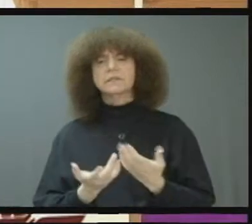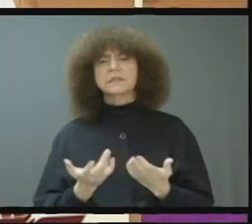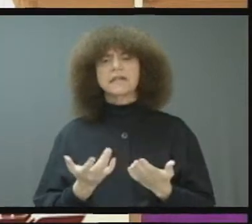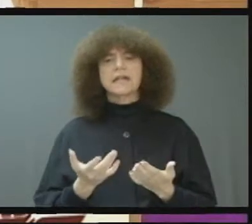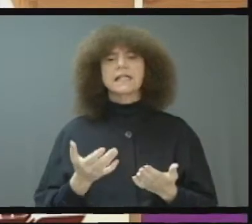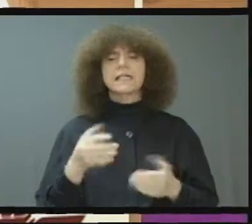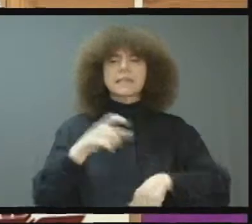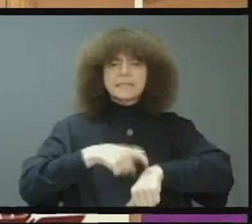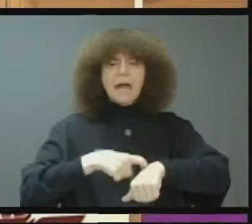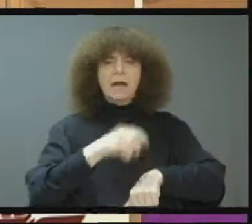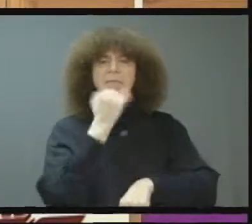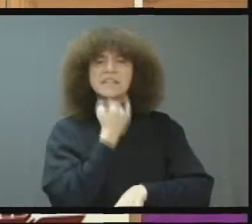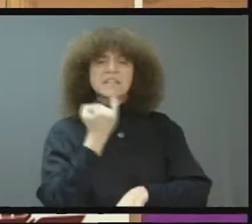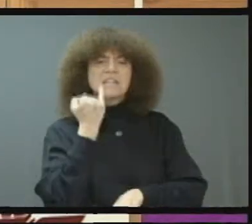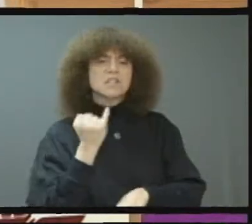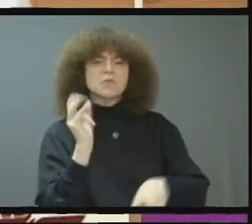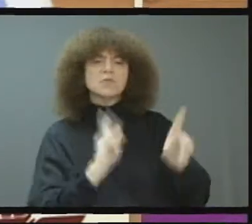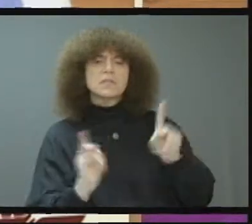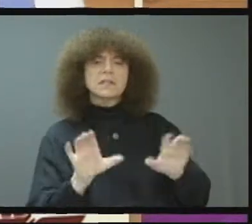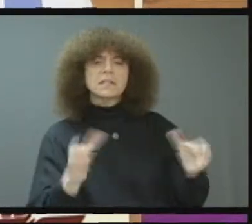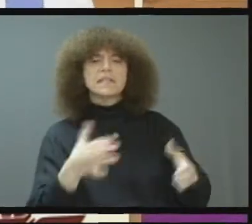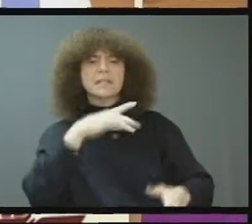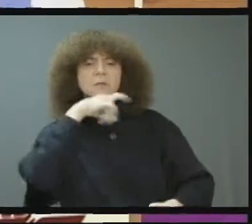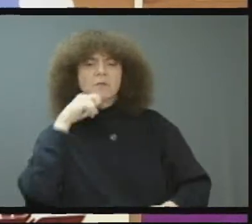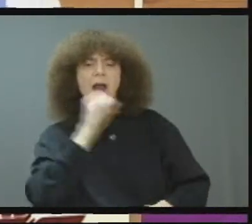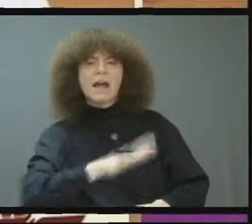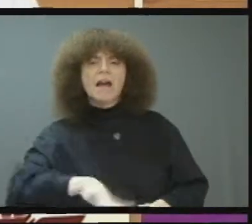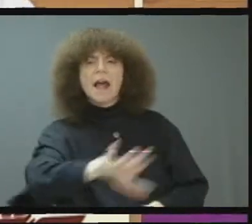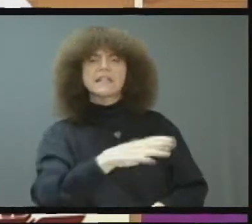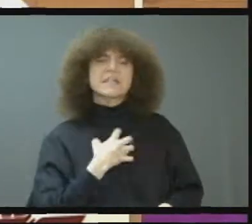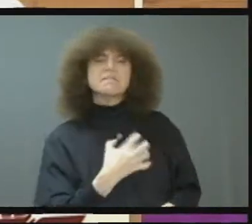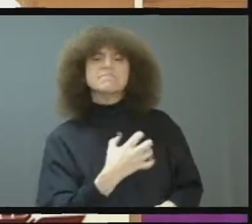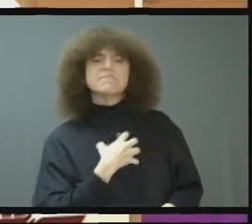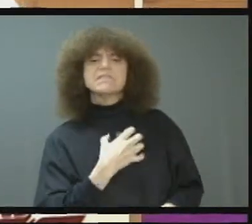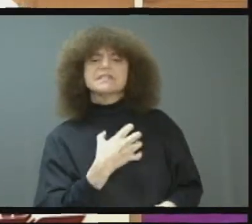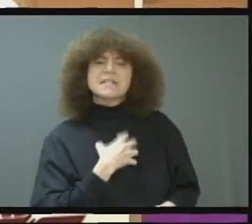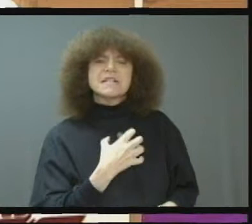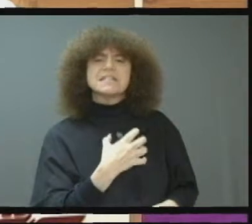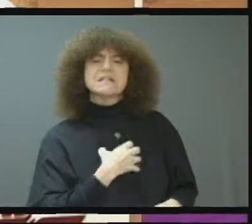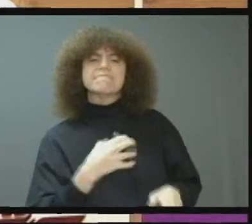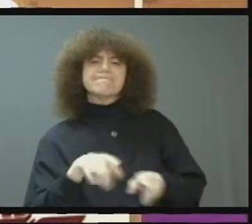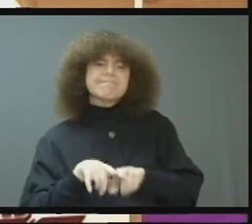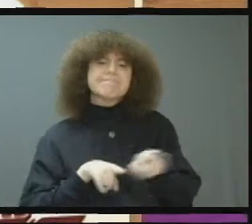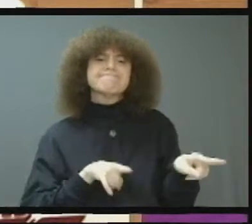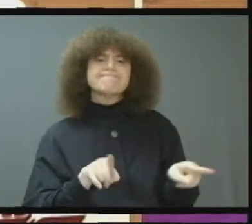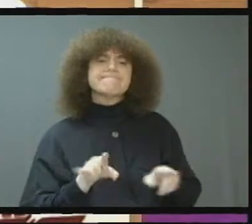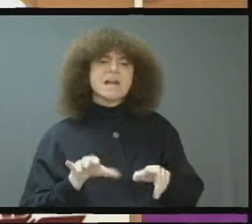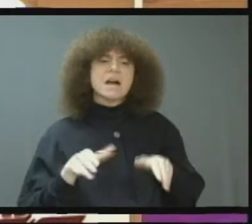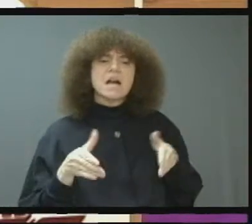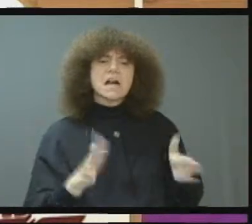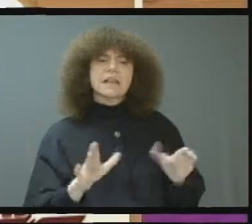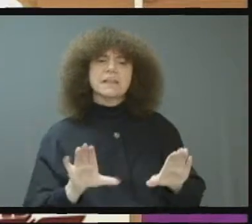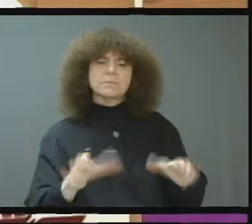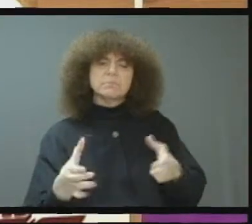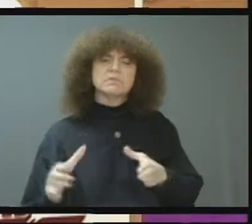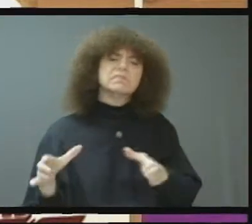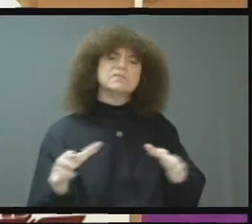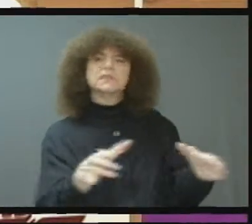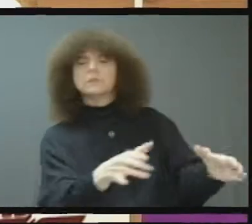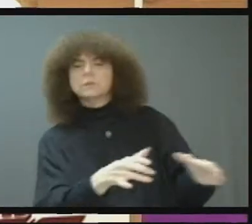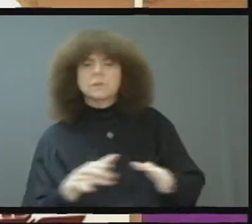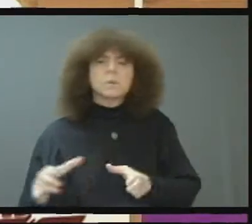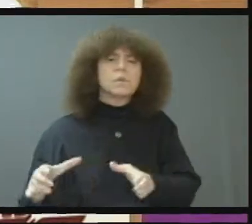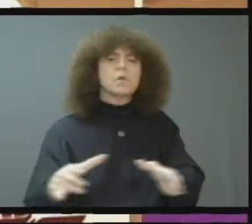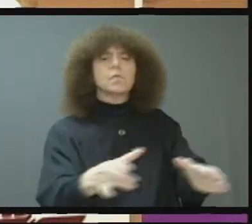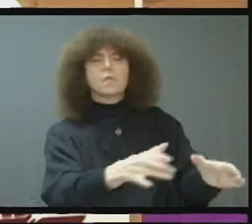in the desert, they complained and grumbled against God. So he let them wander for 40 years. After the Israelites were delivered